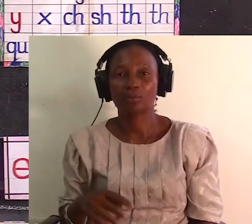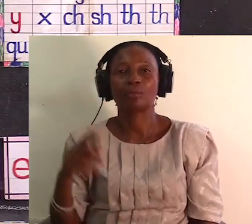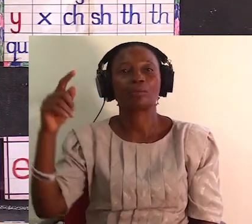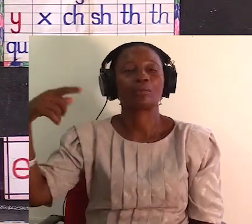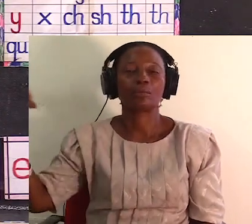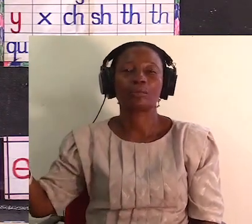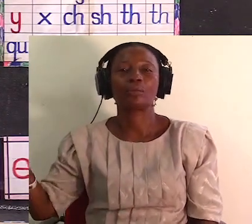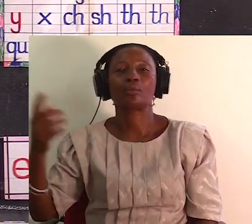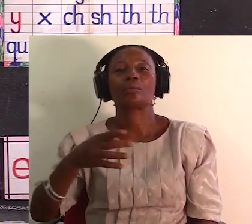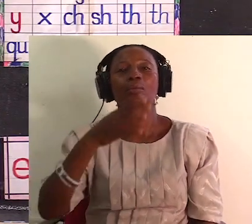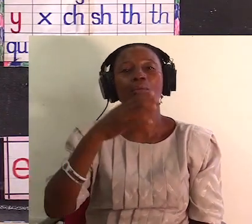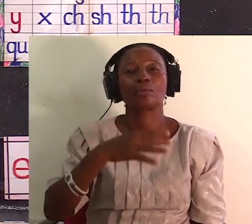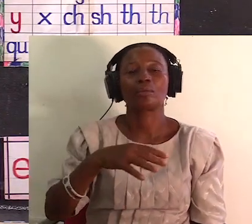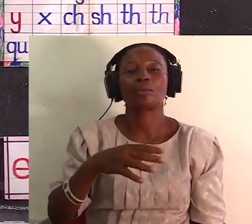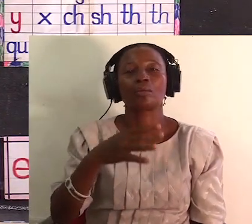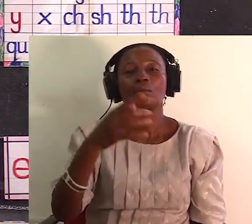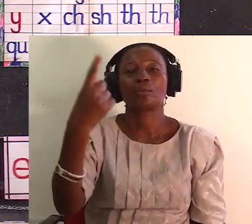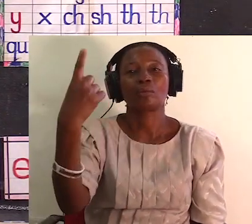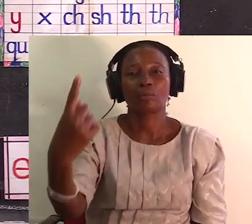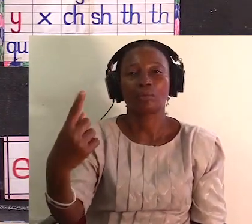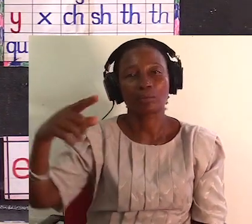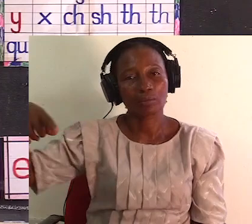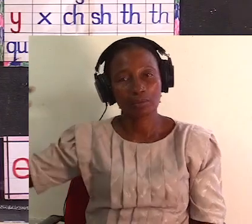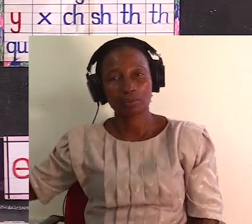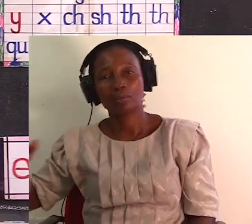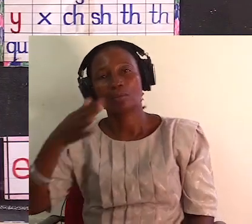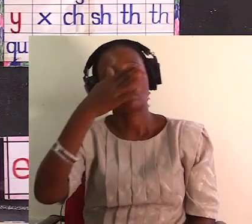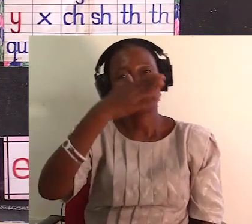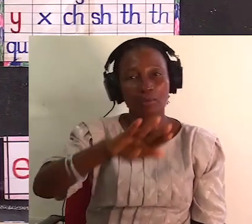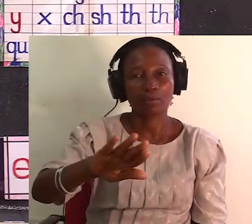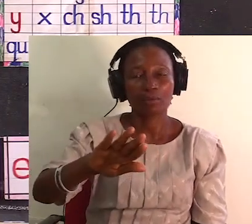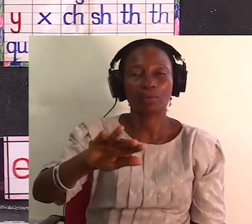other. So it's a sort of a reinforcement.